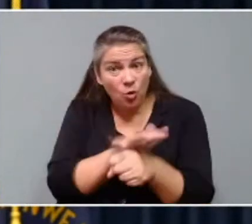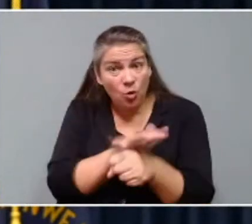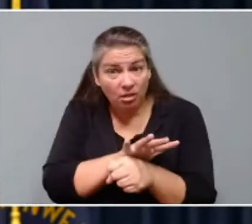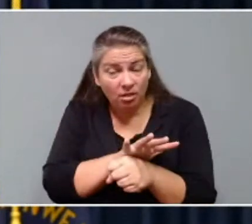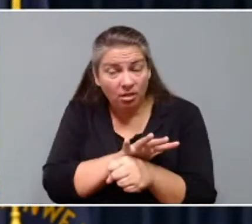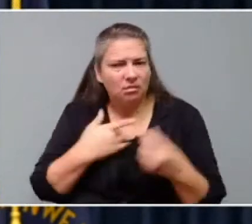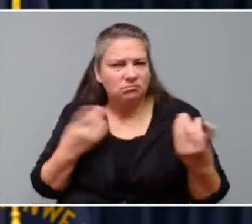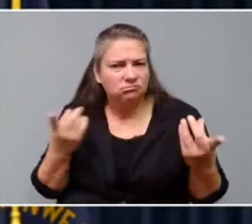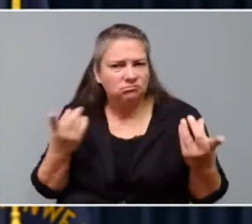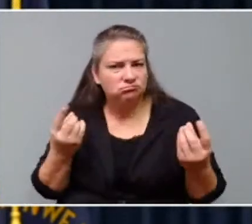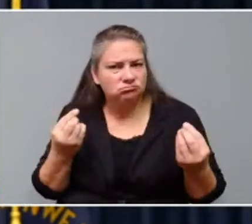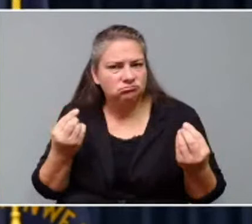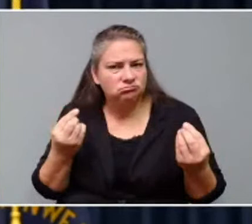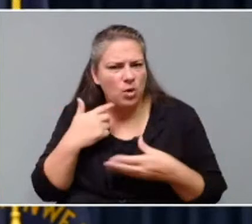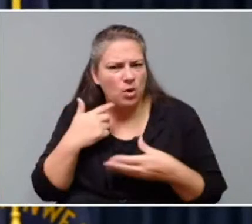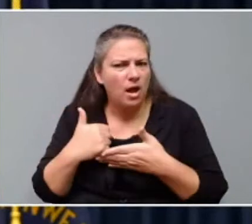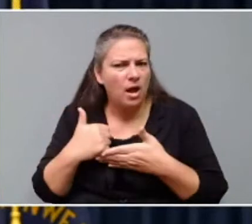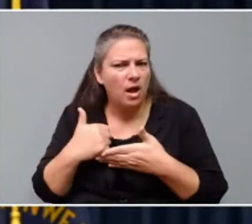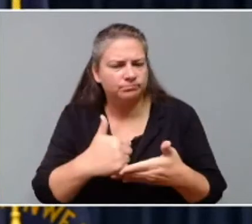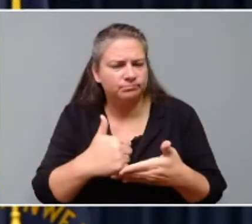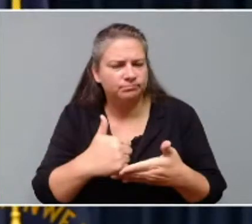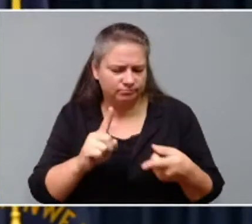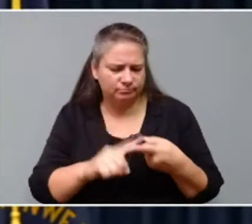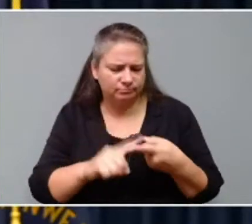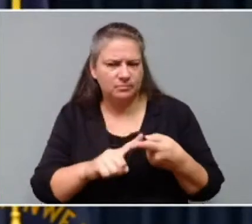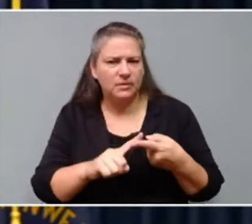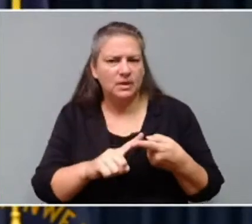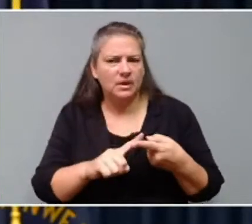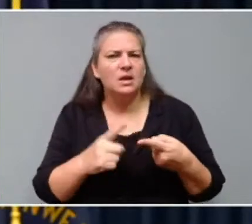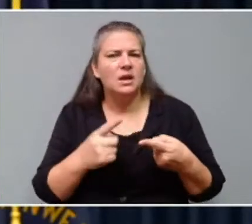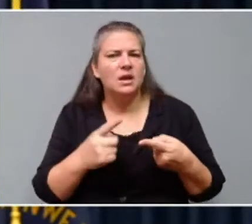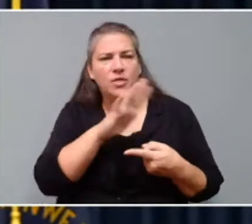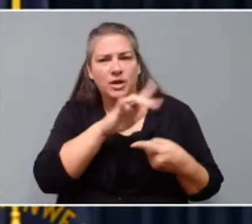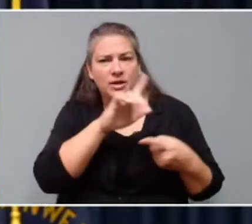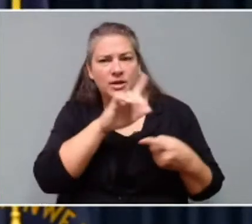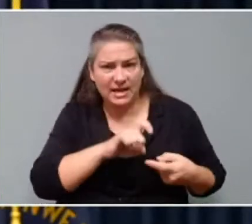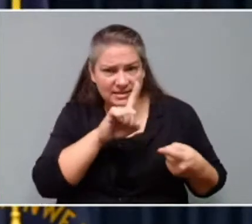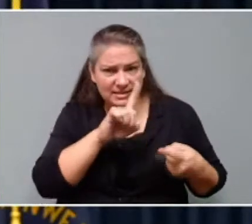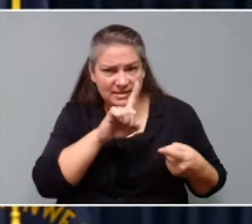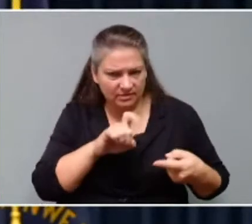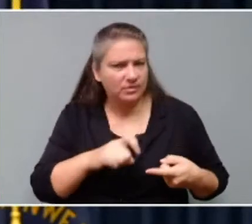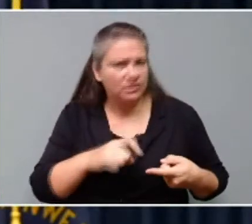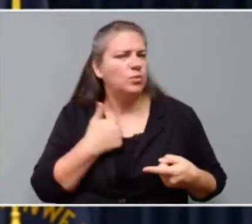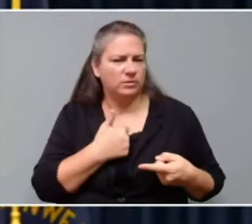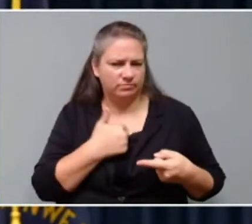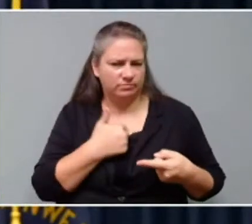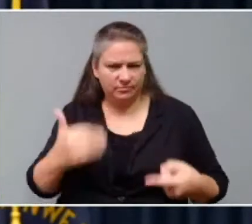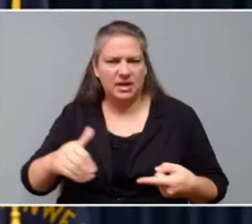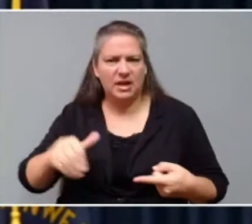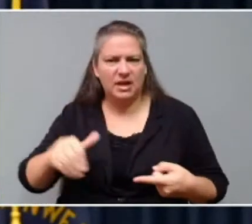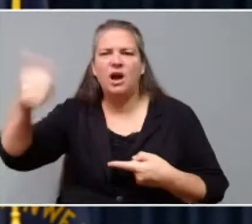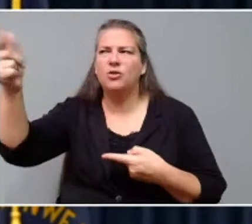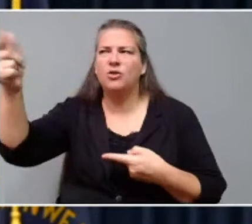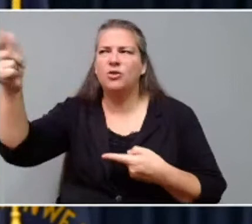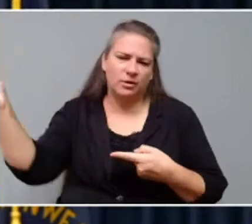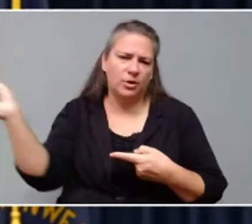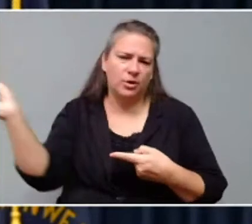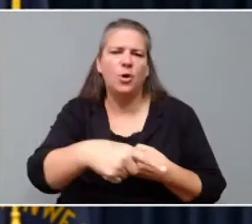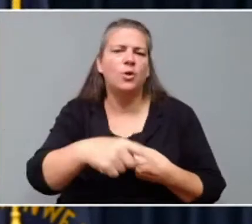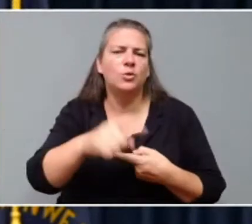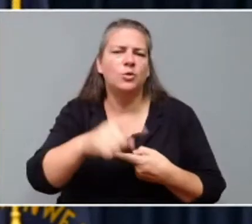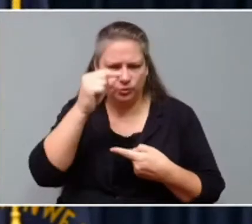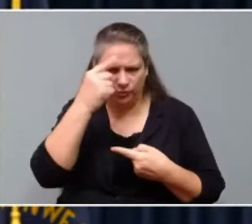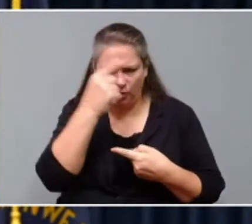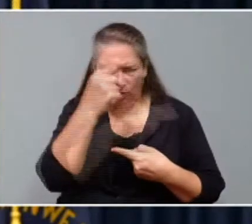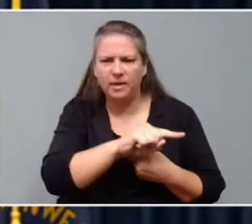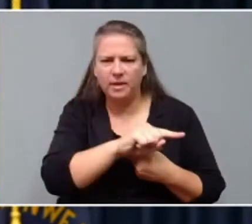out. Number one, we're taking over their testing. We're sending in outside vendors that can set up at the hospital,